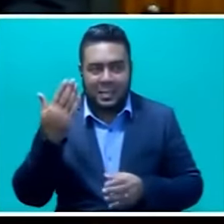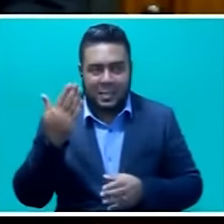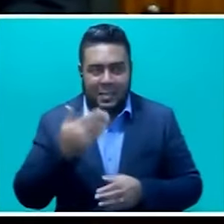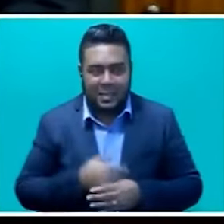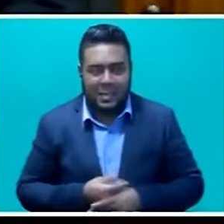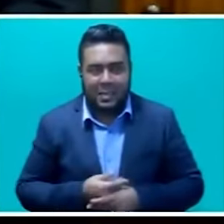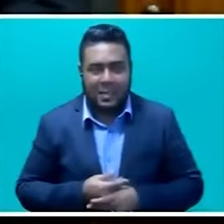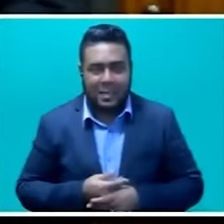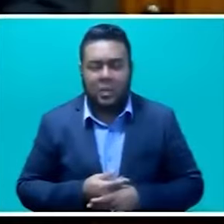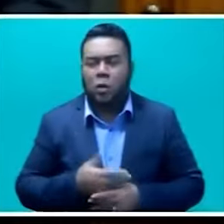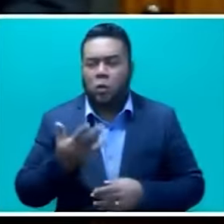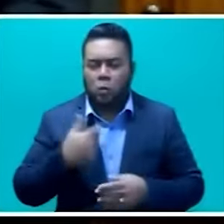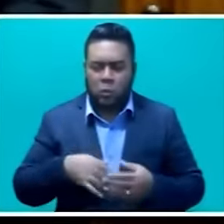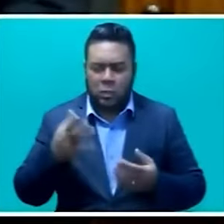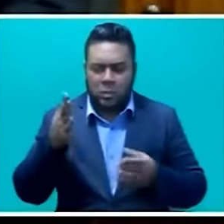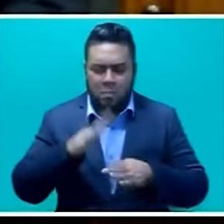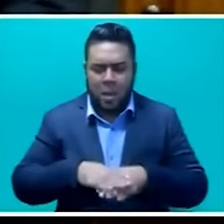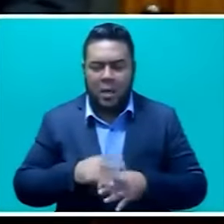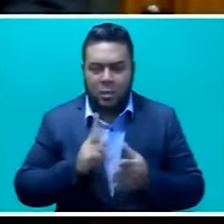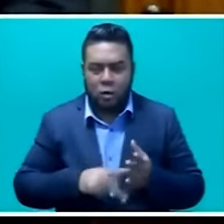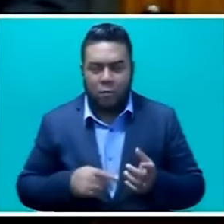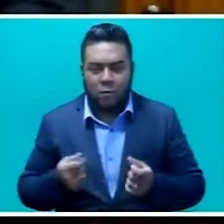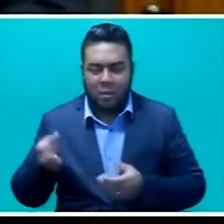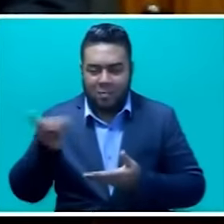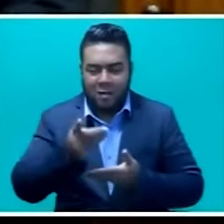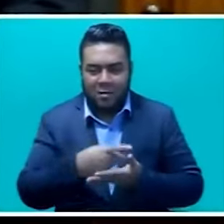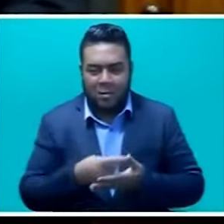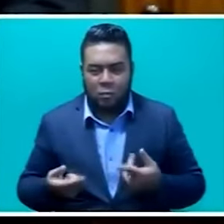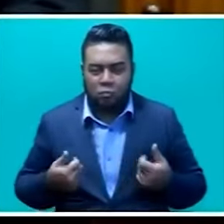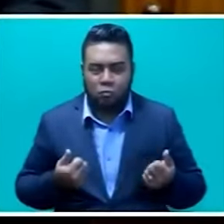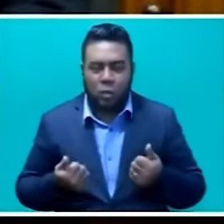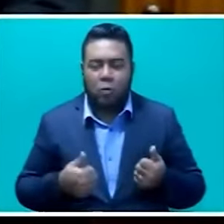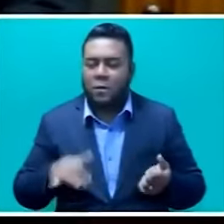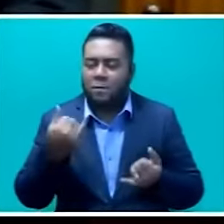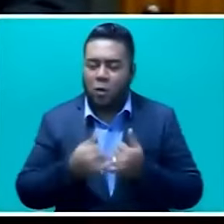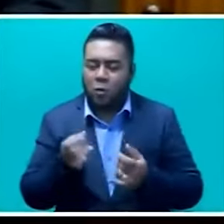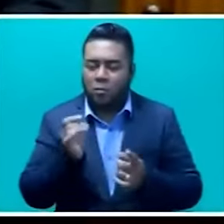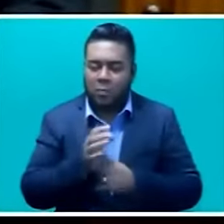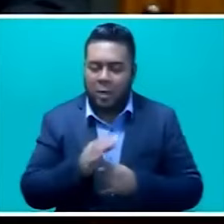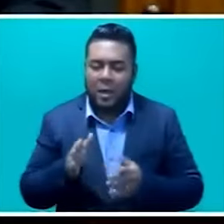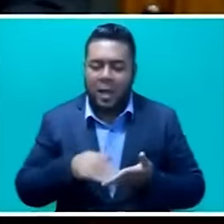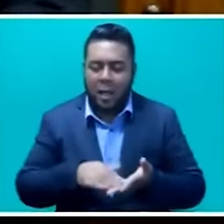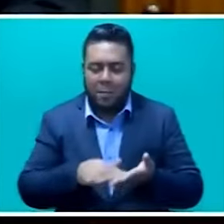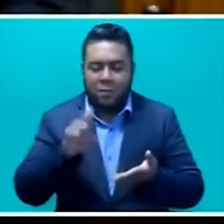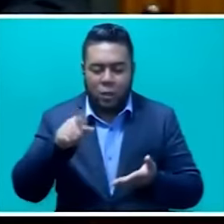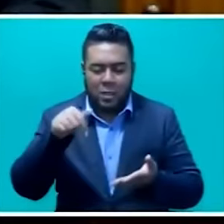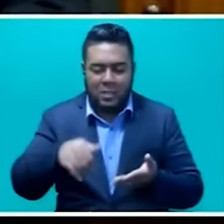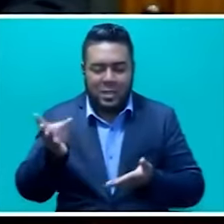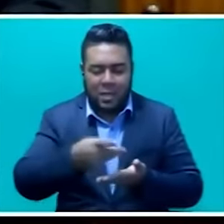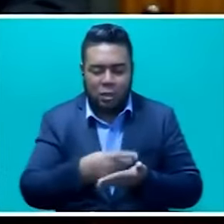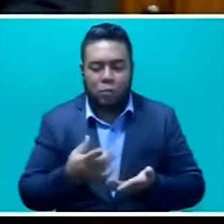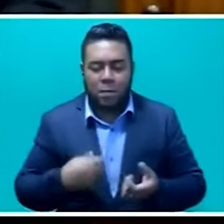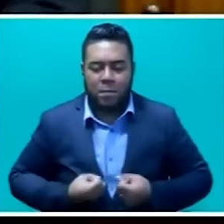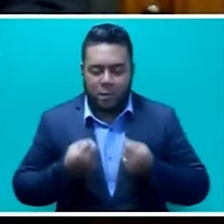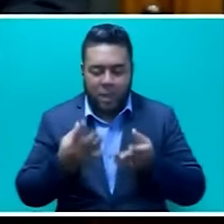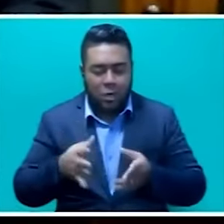was chair of the Data Steering Committee, and who was very instrumental in helping for this data to be provided